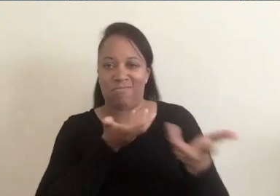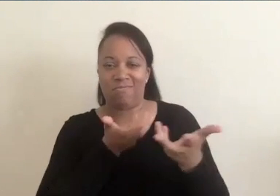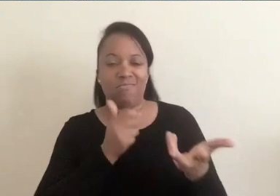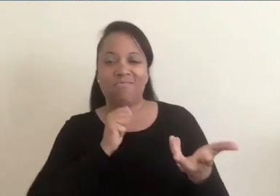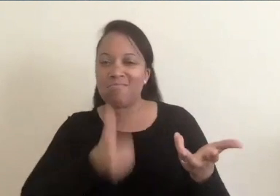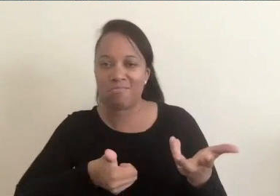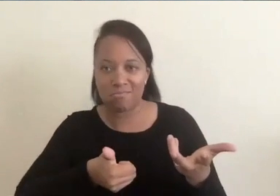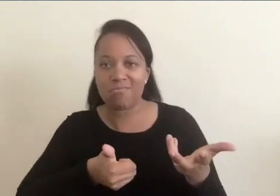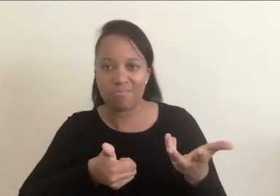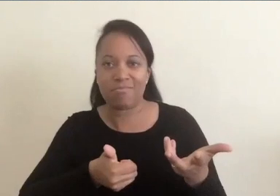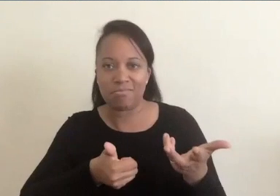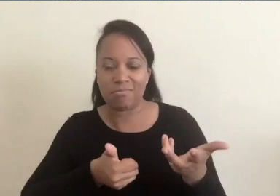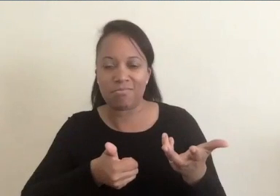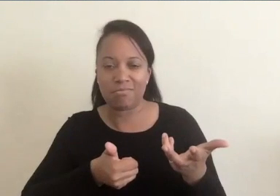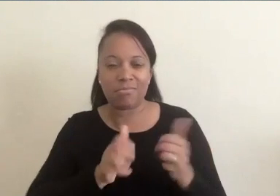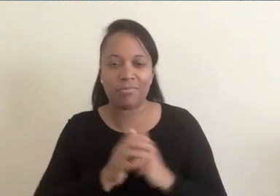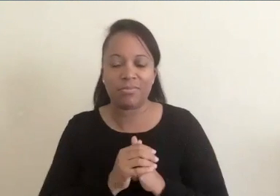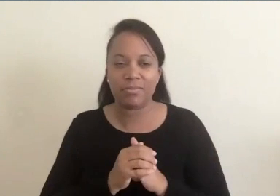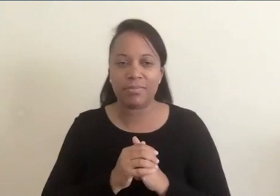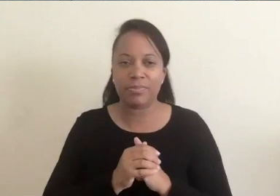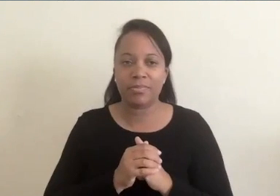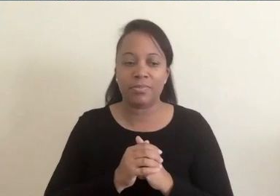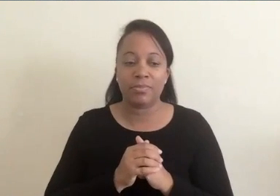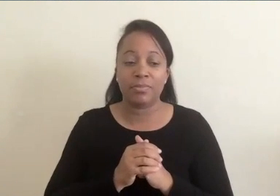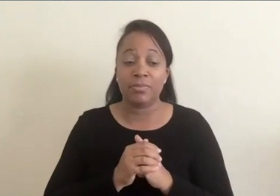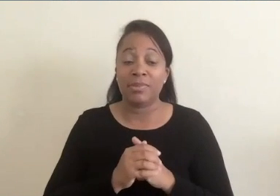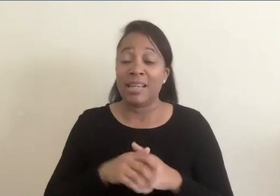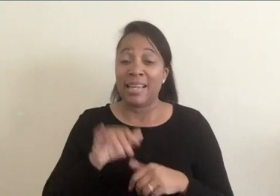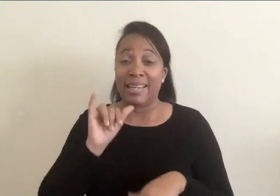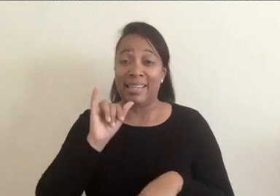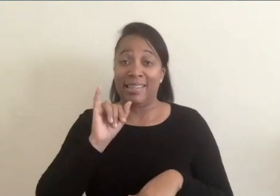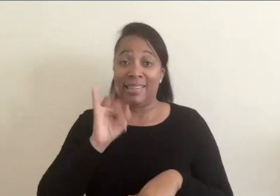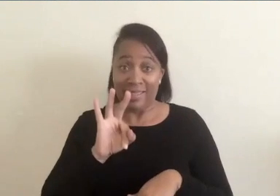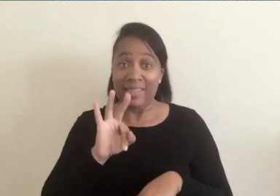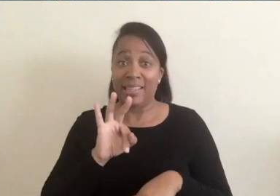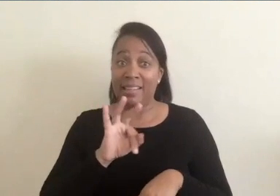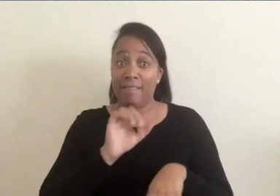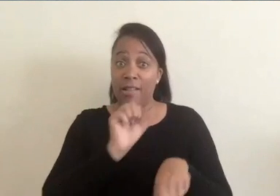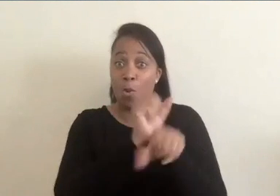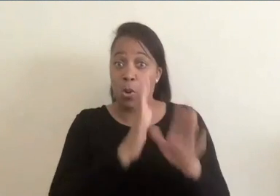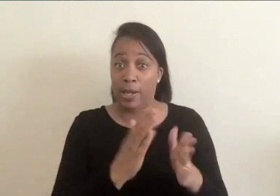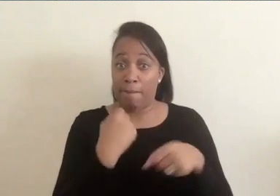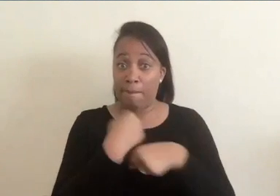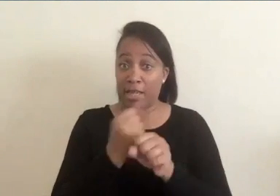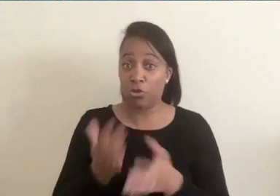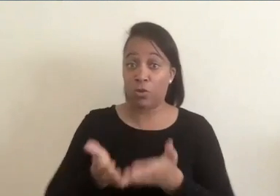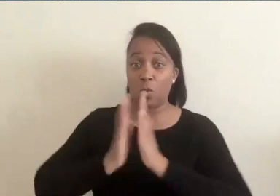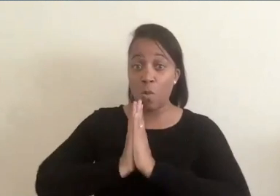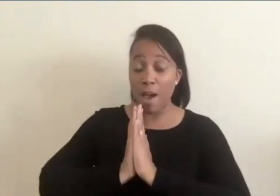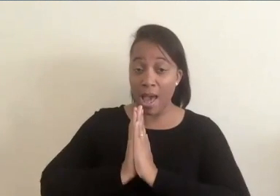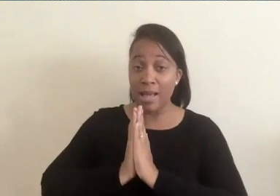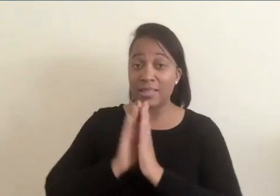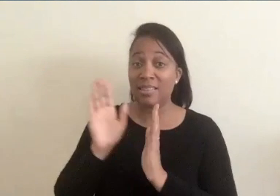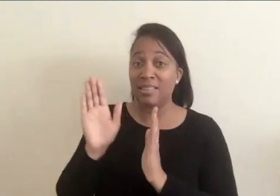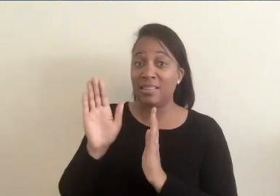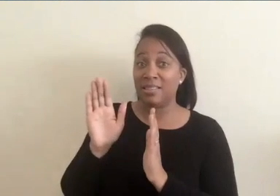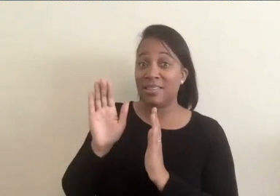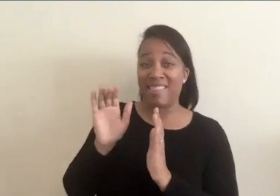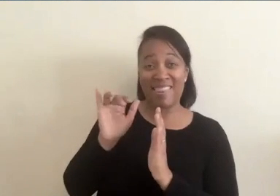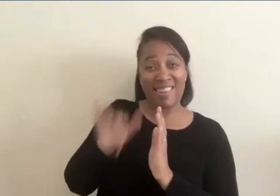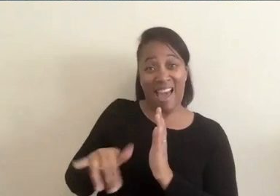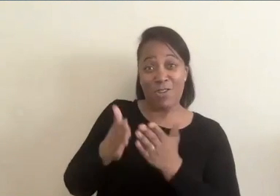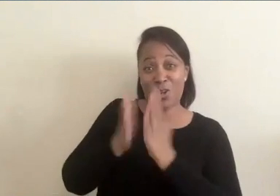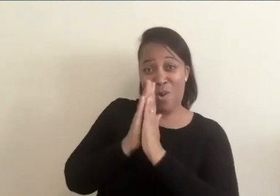not be engaging in the interactive process. Even if the employee makes a request that the employer believes